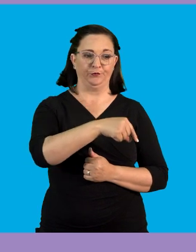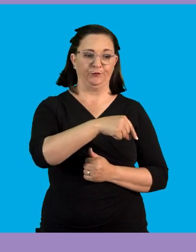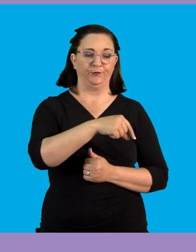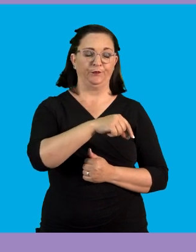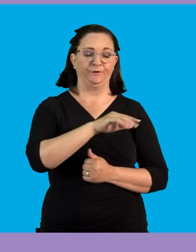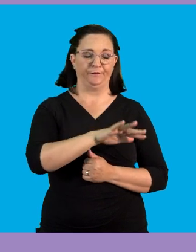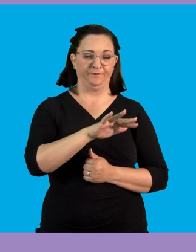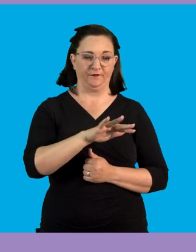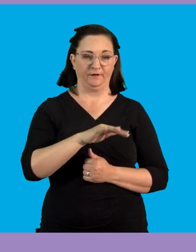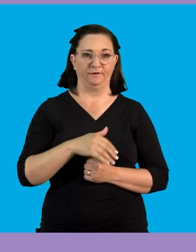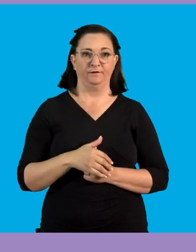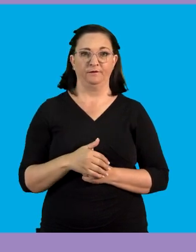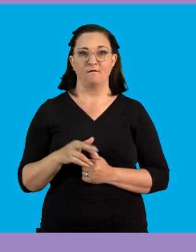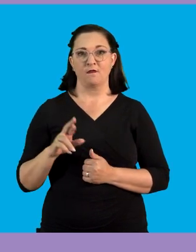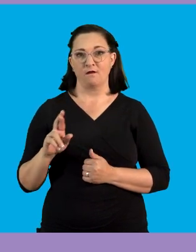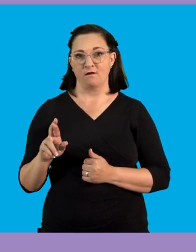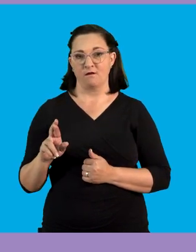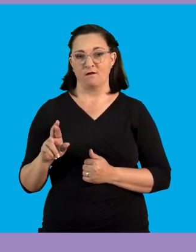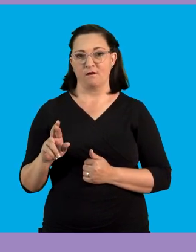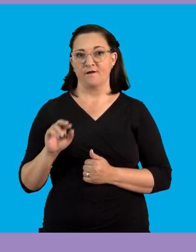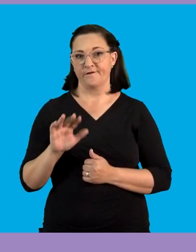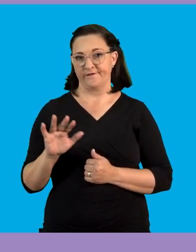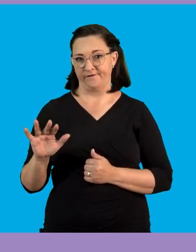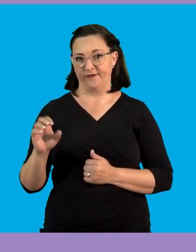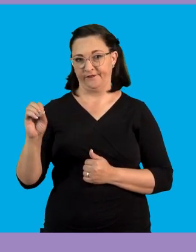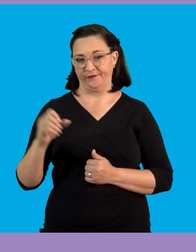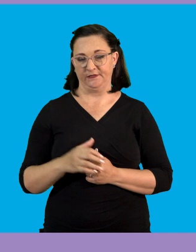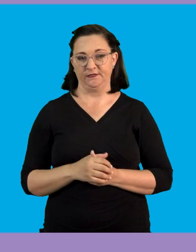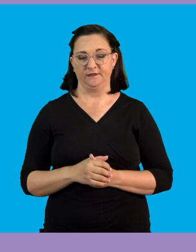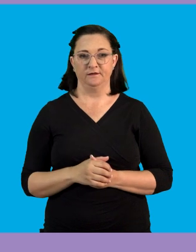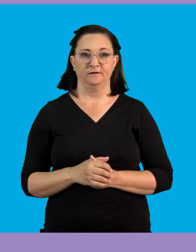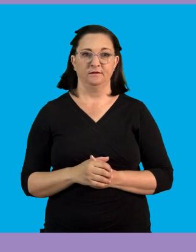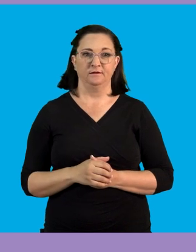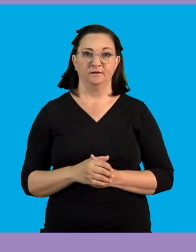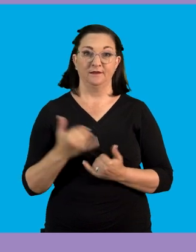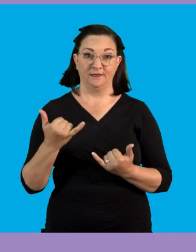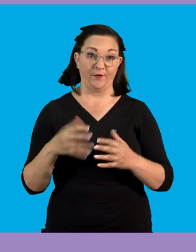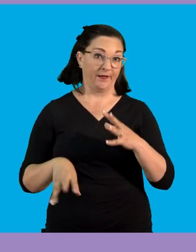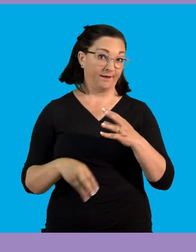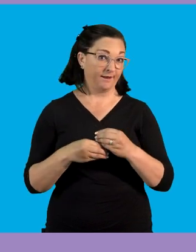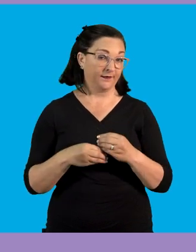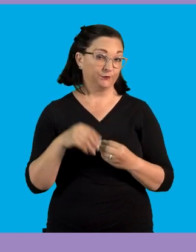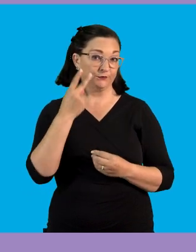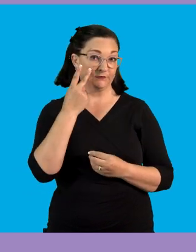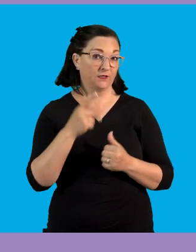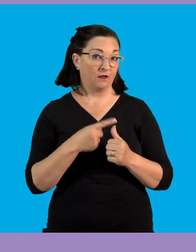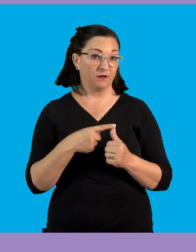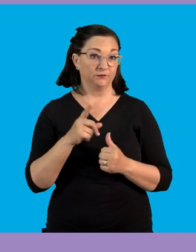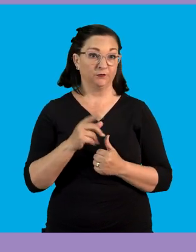us 55 degrees. And angle R gave us 55 degrees. Let's add the angles together.